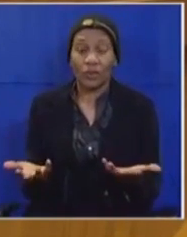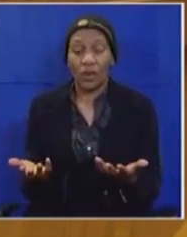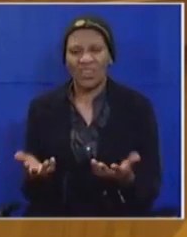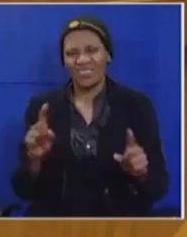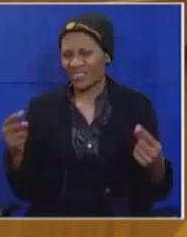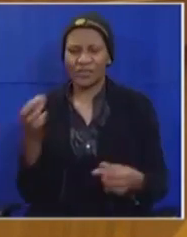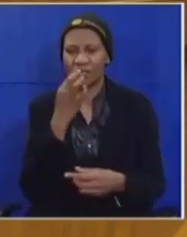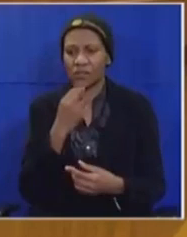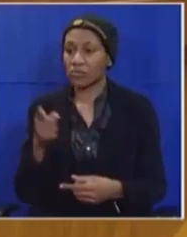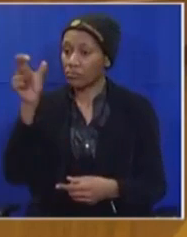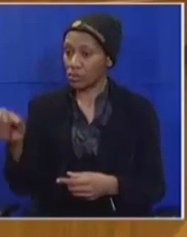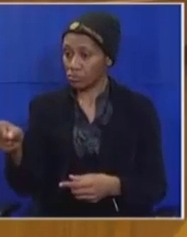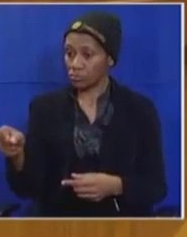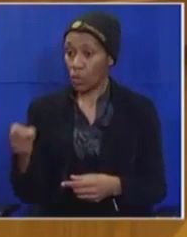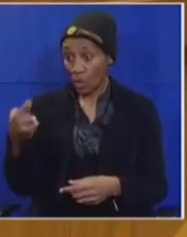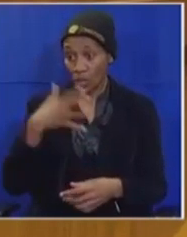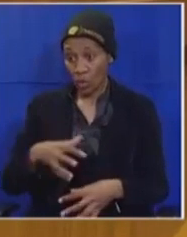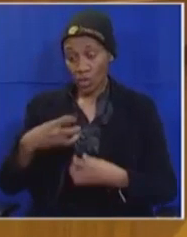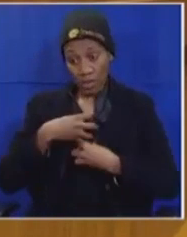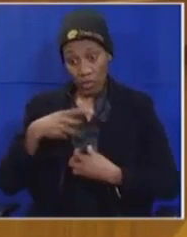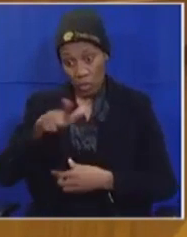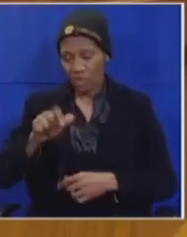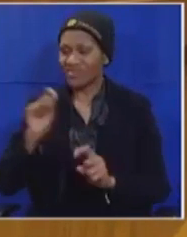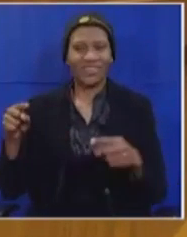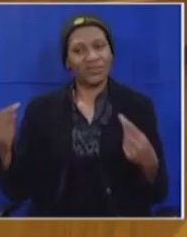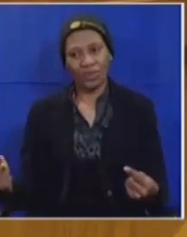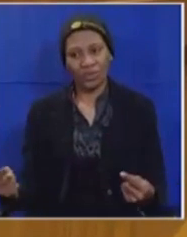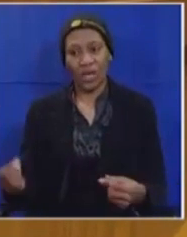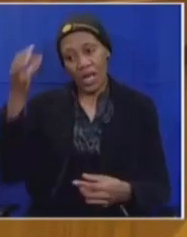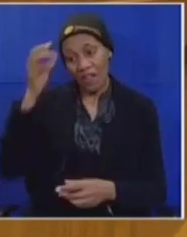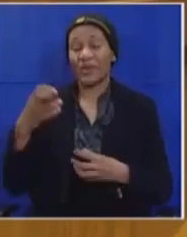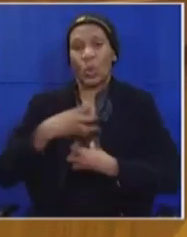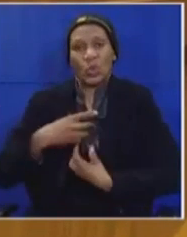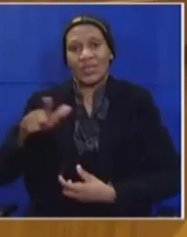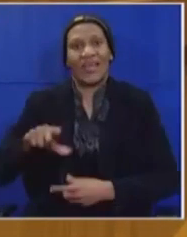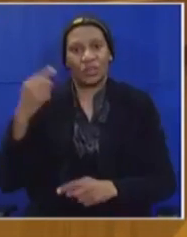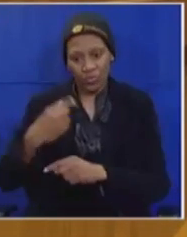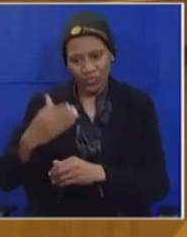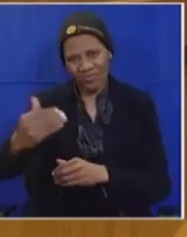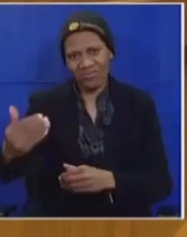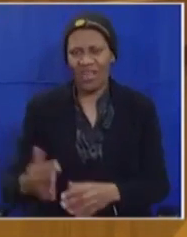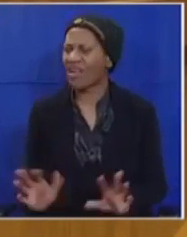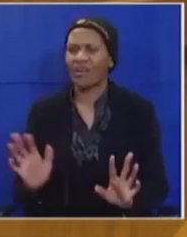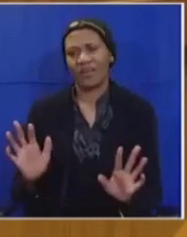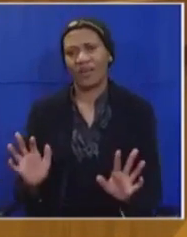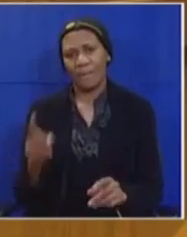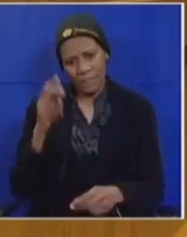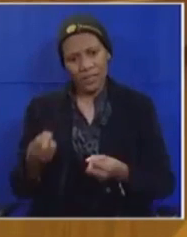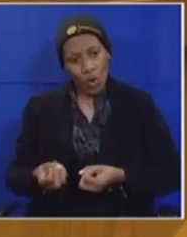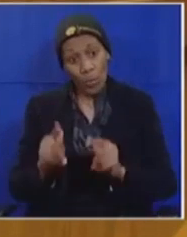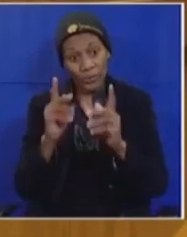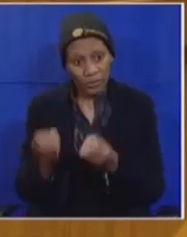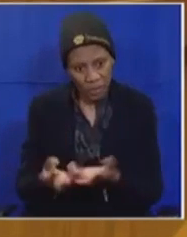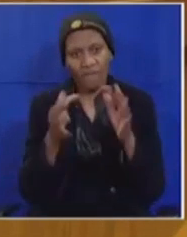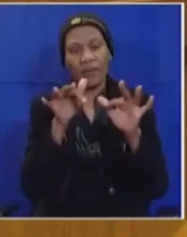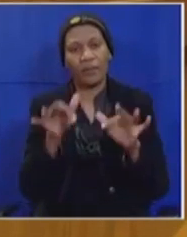saying you cannot own, this land is now going to be owned by the state. we should allow our people to own